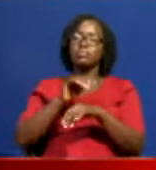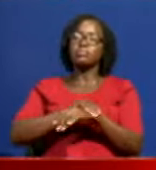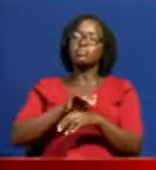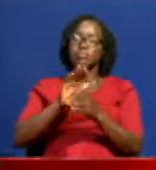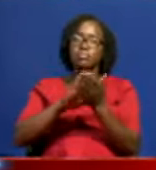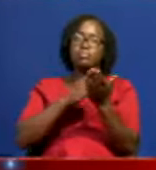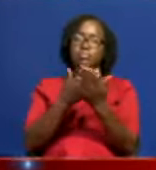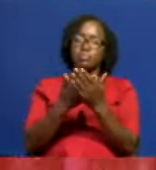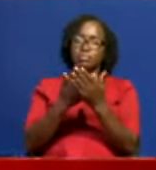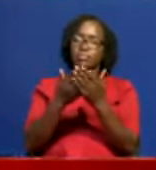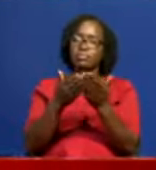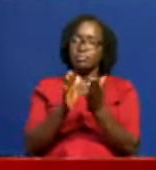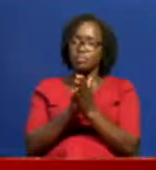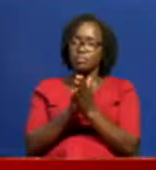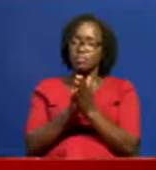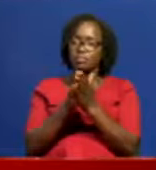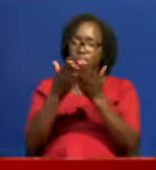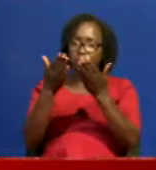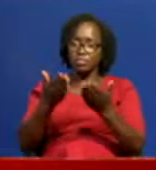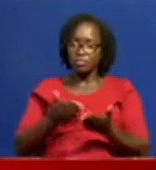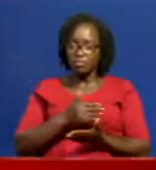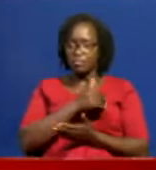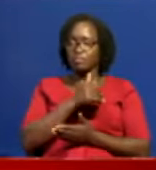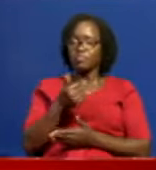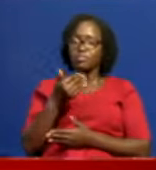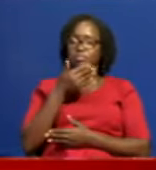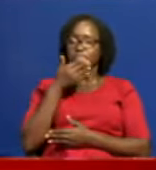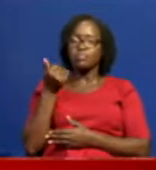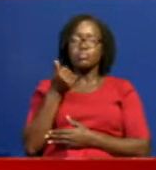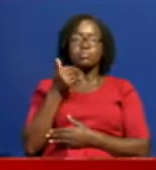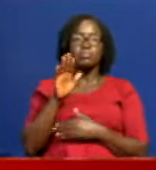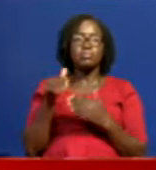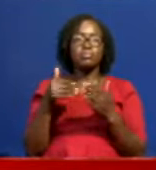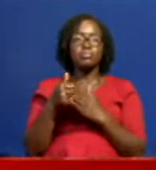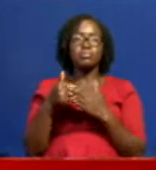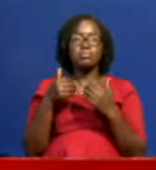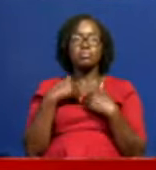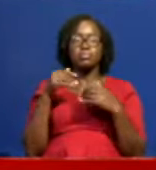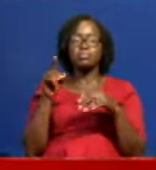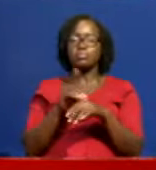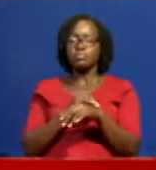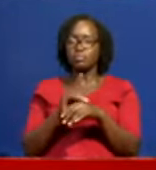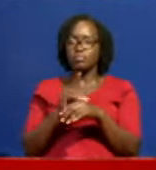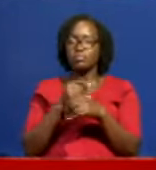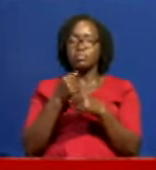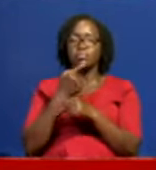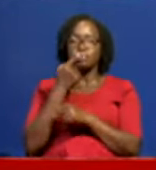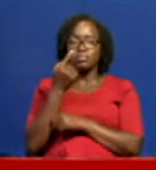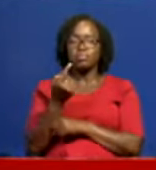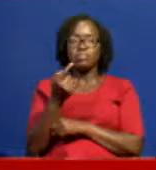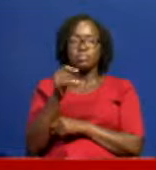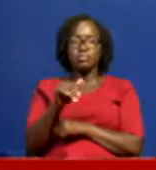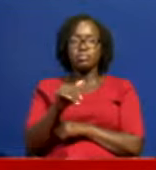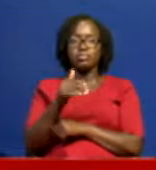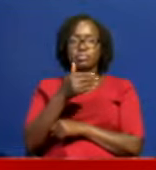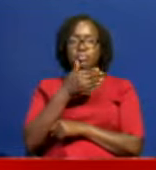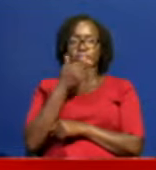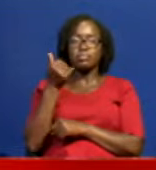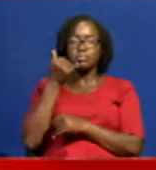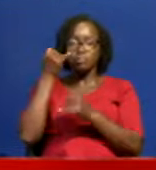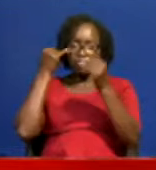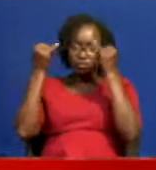gives way to a better one. We all have a duty to make sure that the best